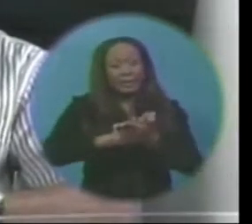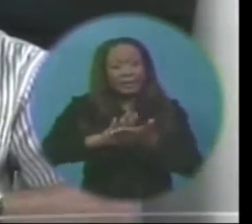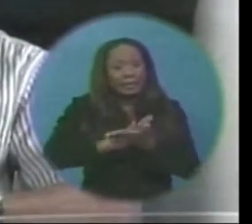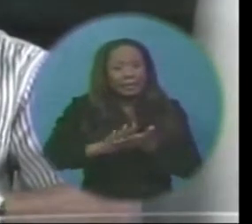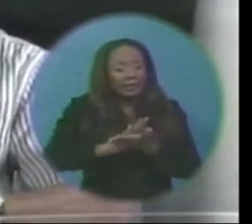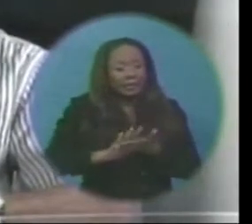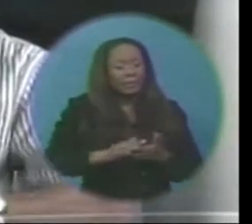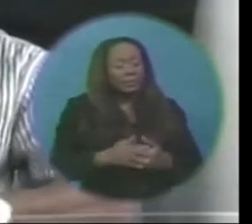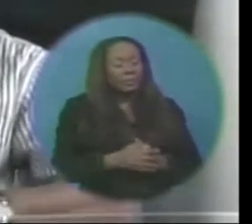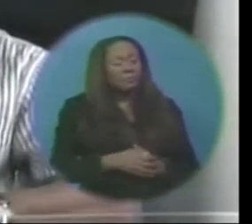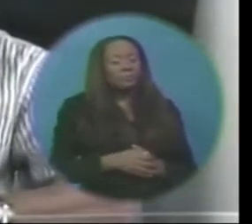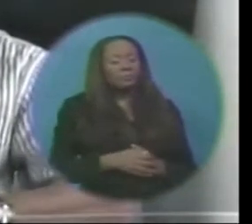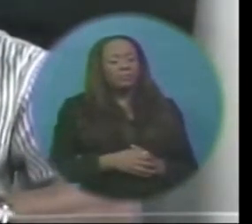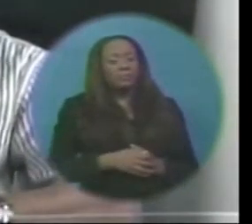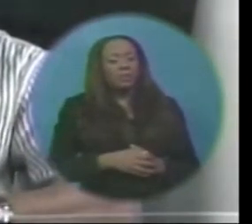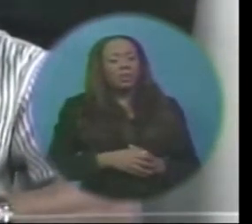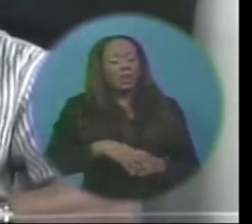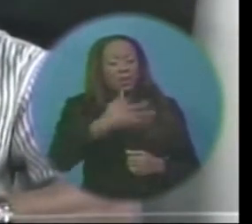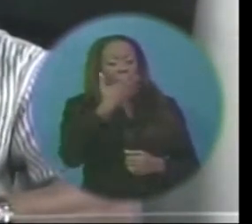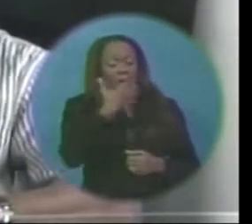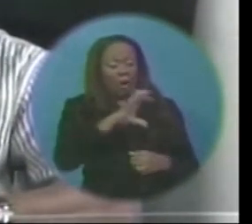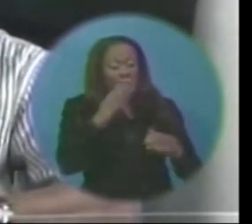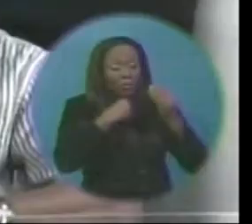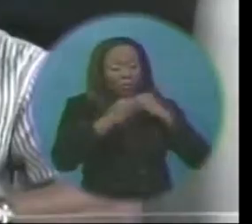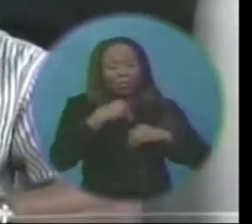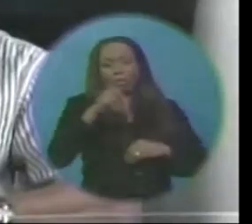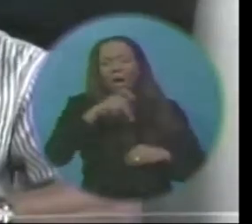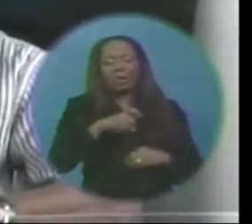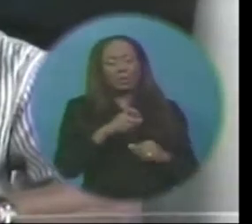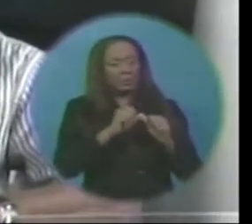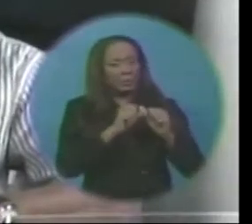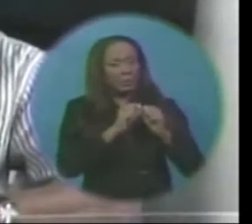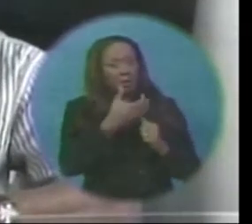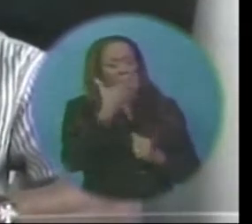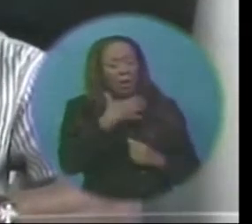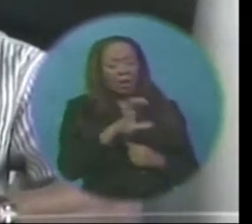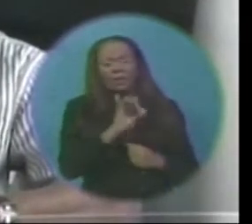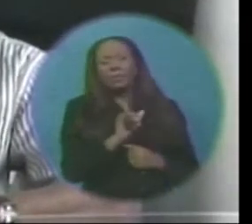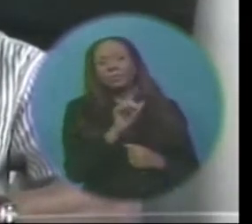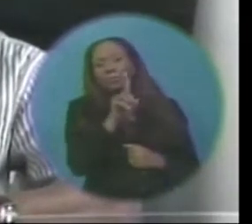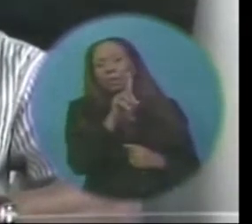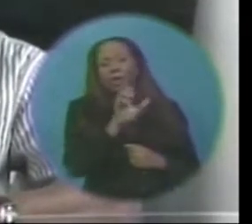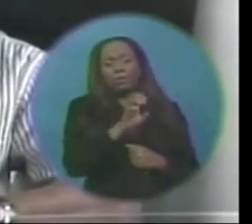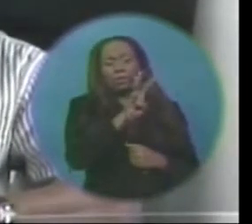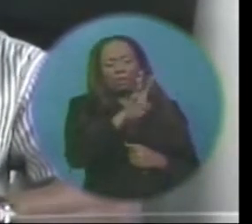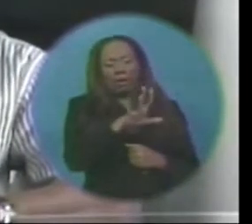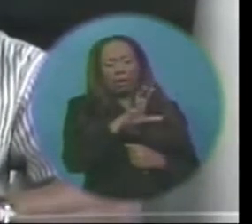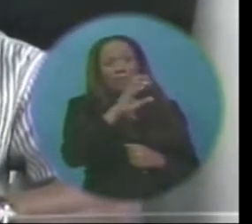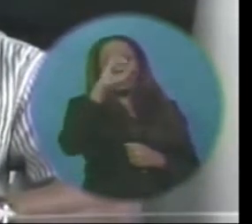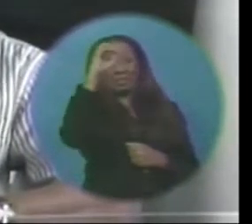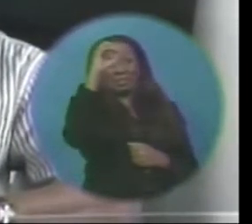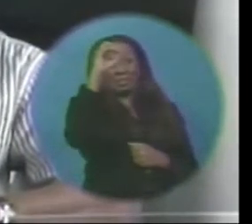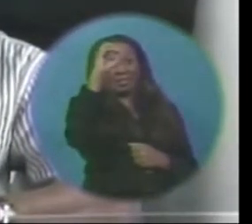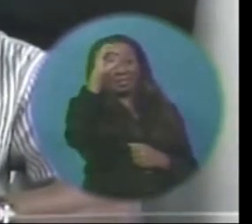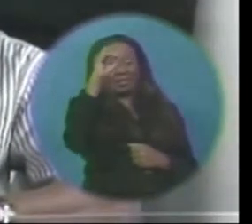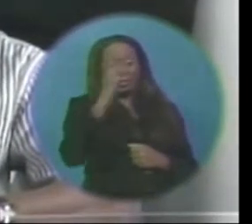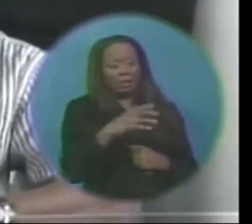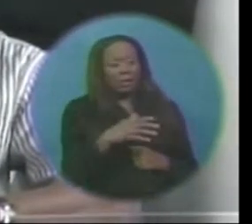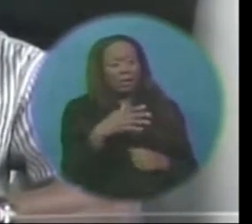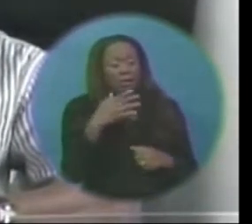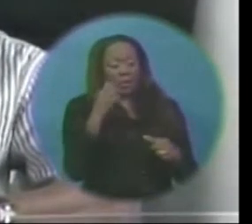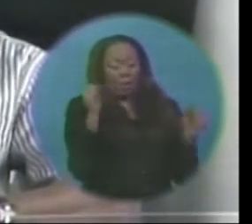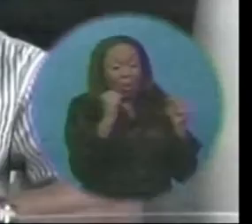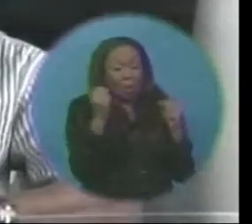your storage, hot foods are kept hot at 145 degrees Fahrenheit, cold foods are kept